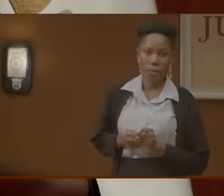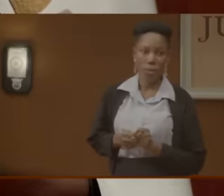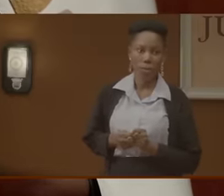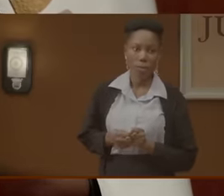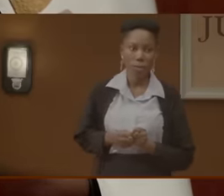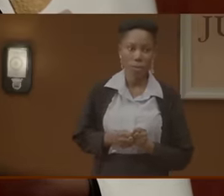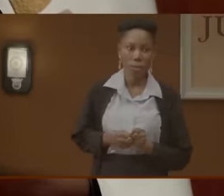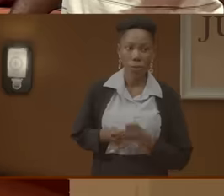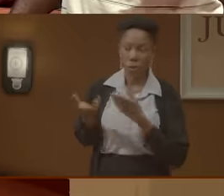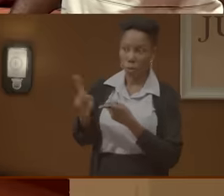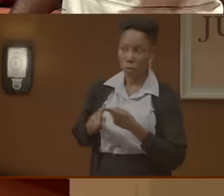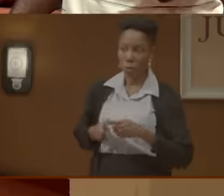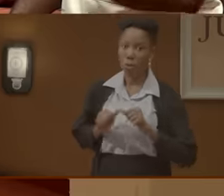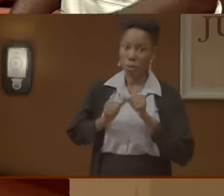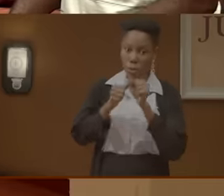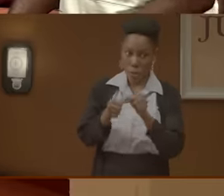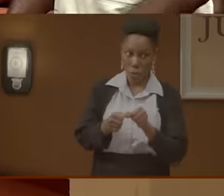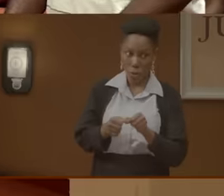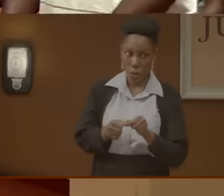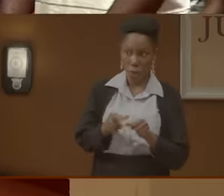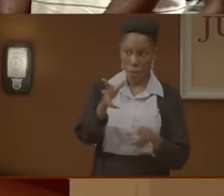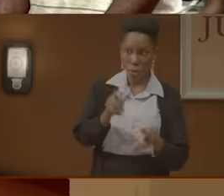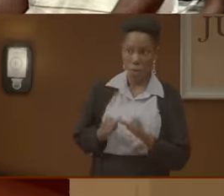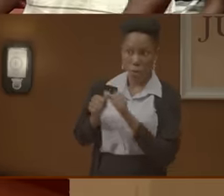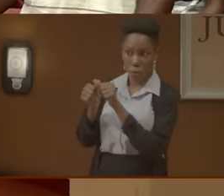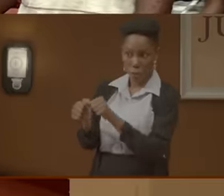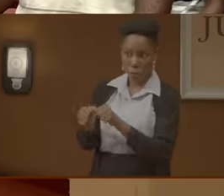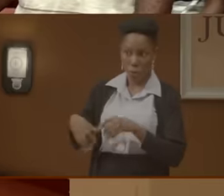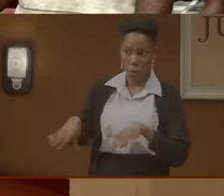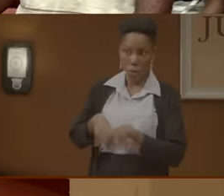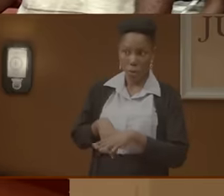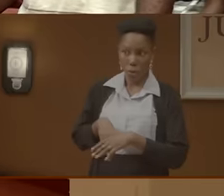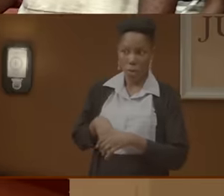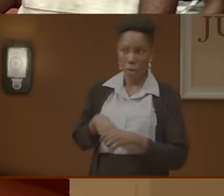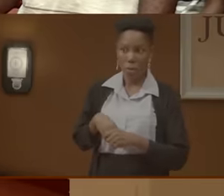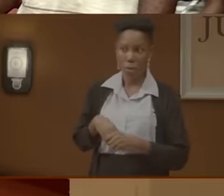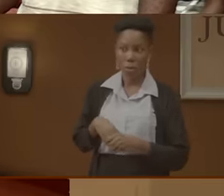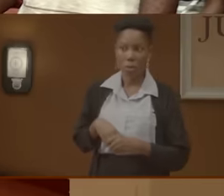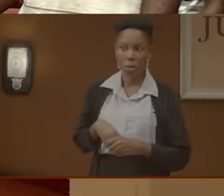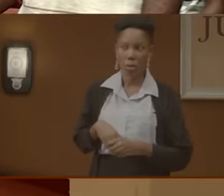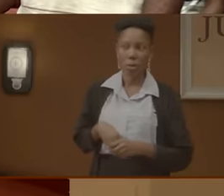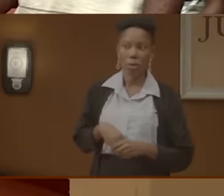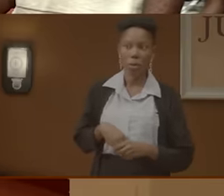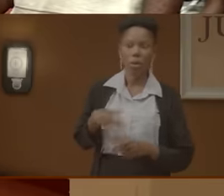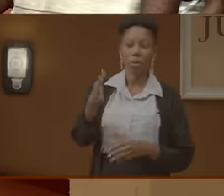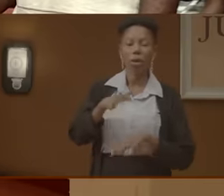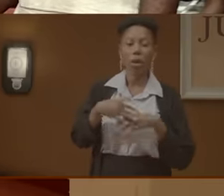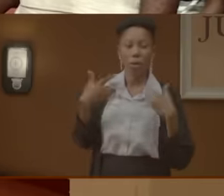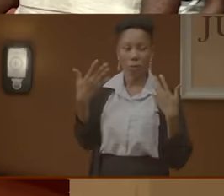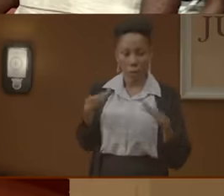You're still interested in marrying her? No. You're still interested in marrying him? I don't know. We have done marriage and